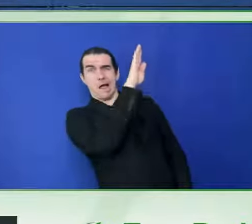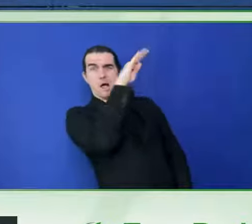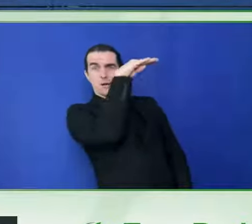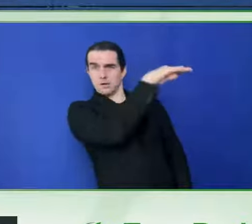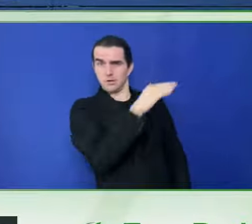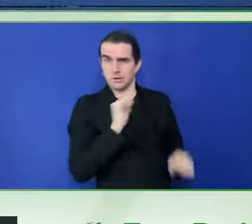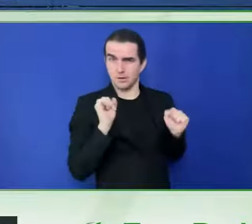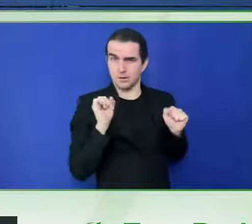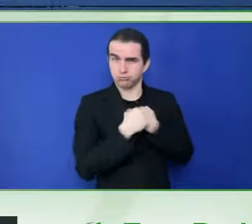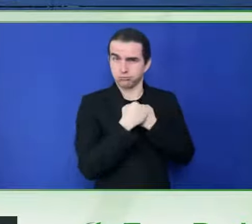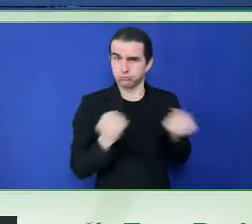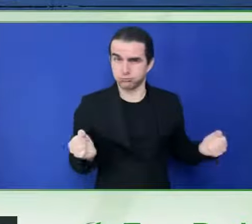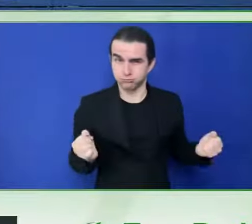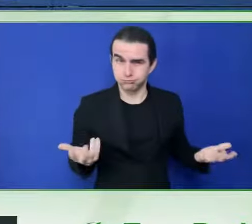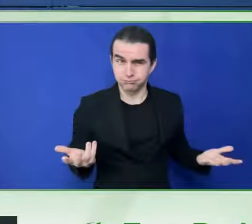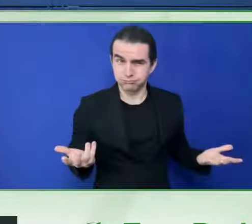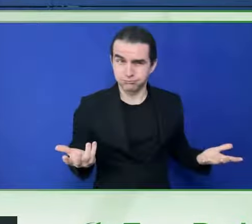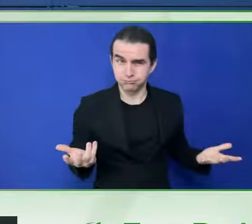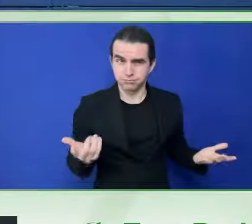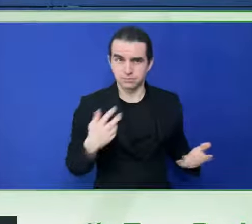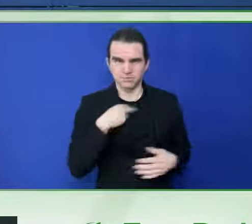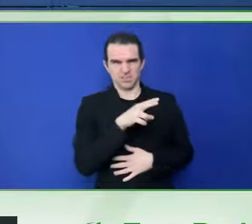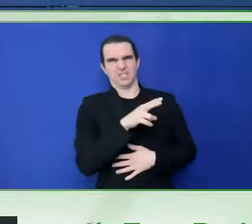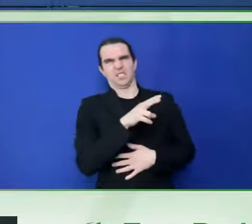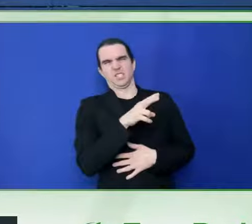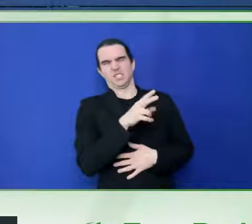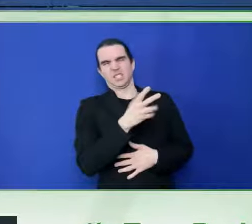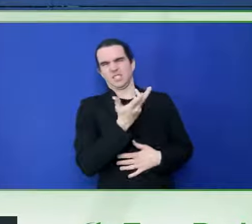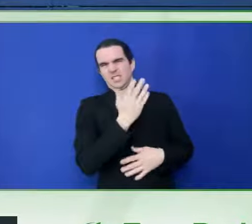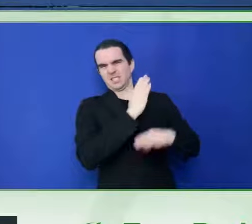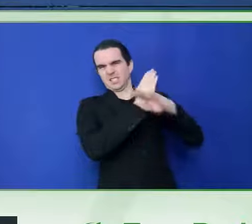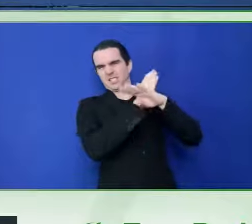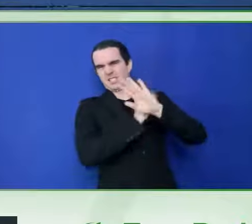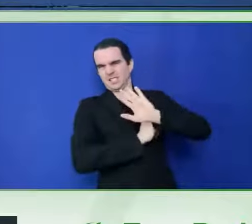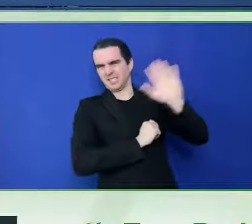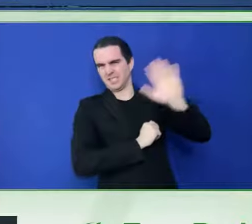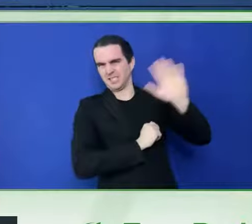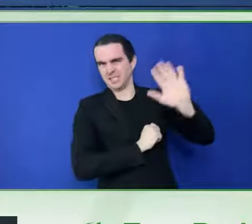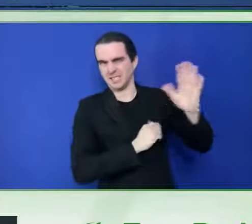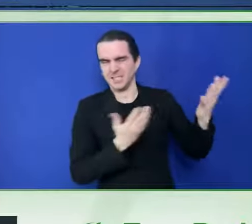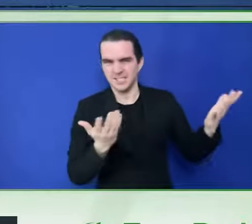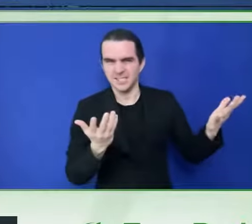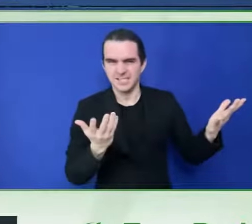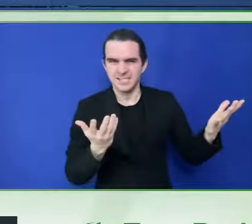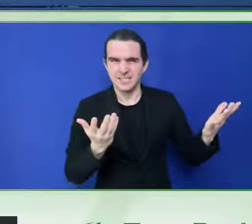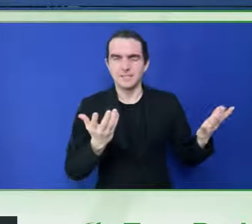app. And we also have a tick rating system that rates on accessibility,